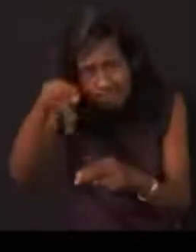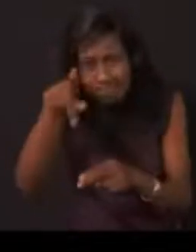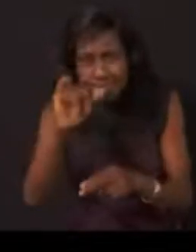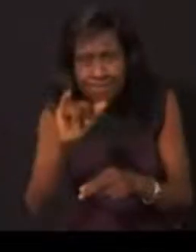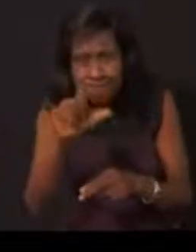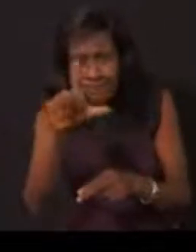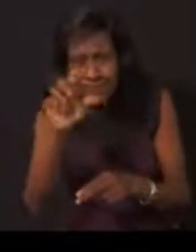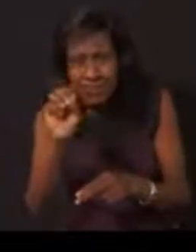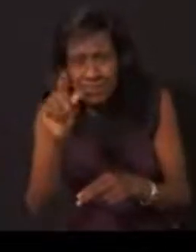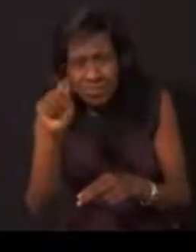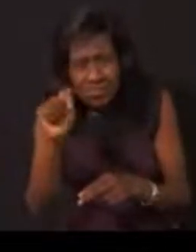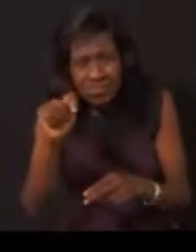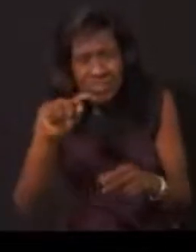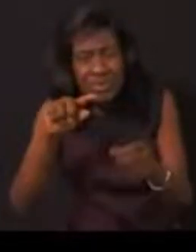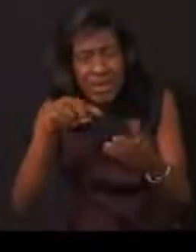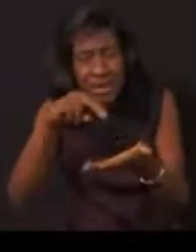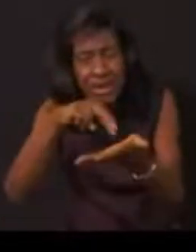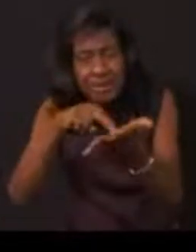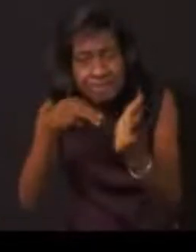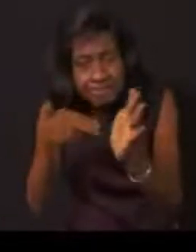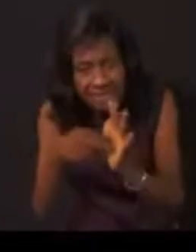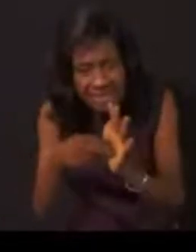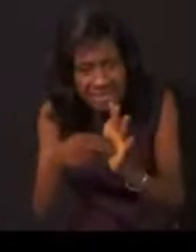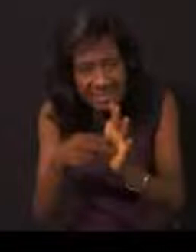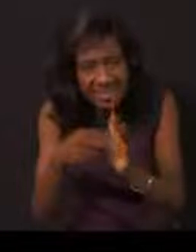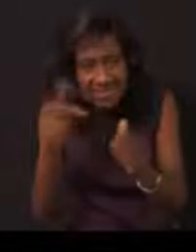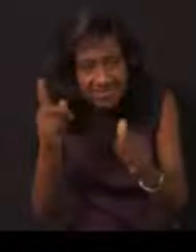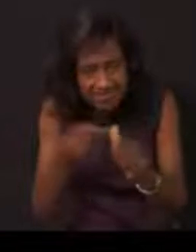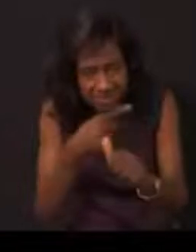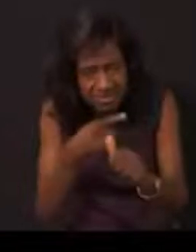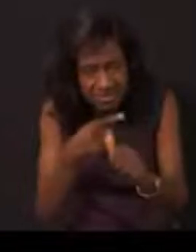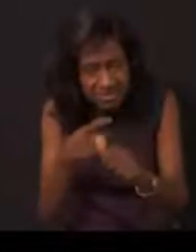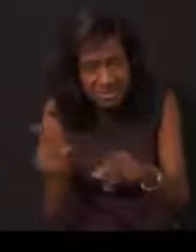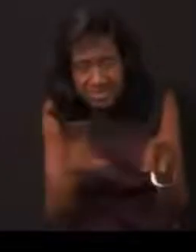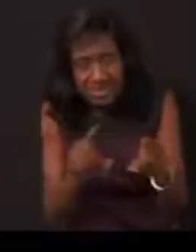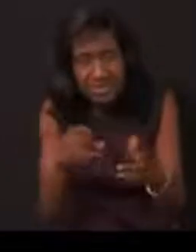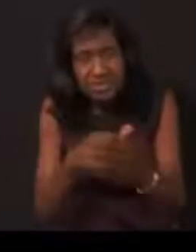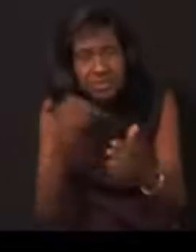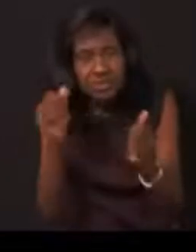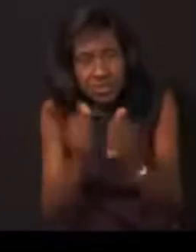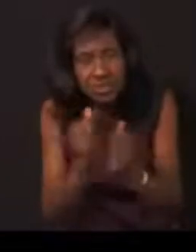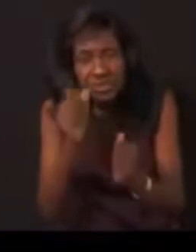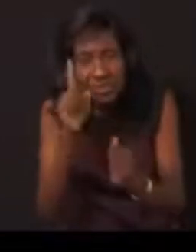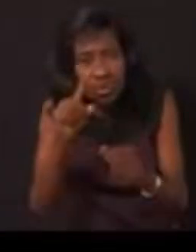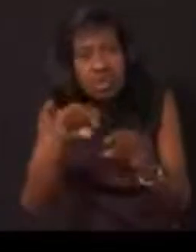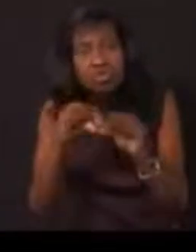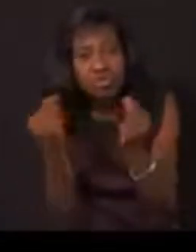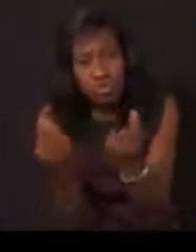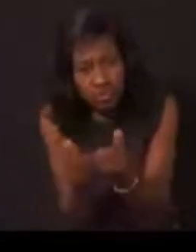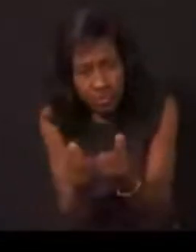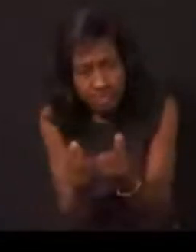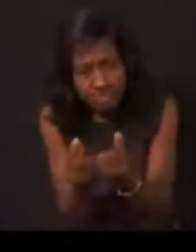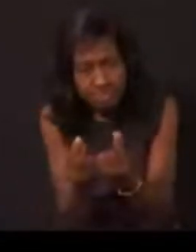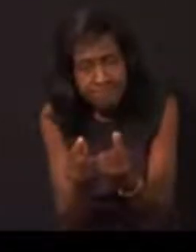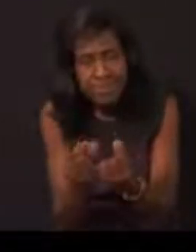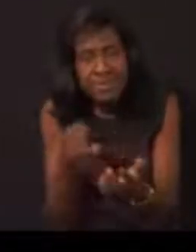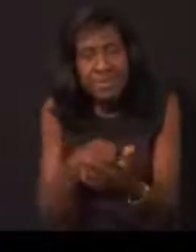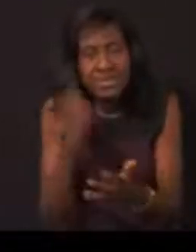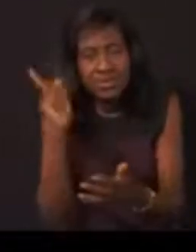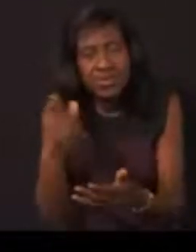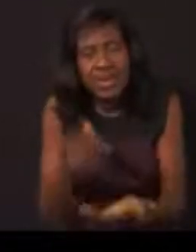how the lateral flow tests are being utilized, how they're reported on, and more importantly, it will bring much needed